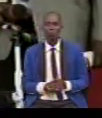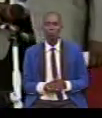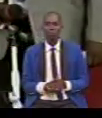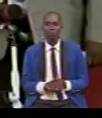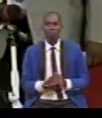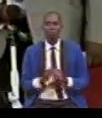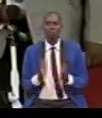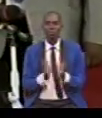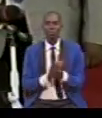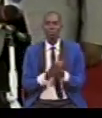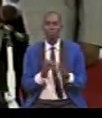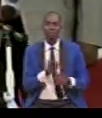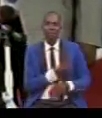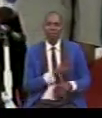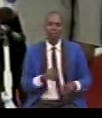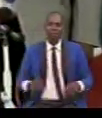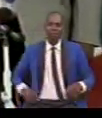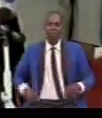Praise the Lord.